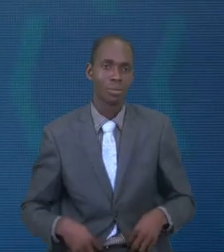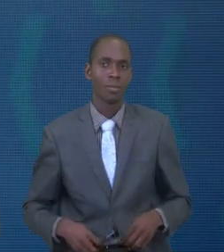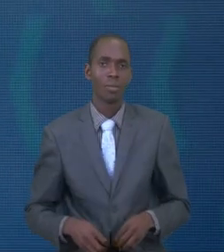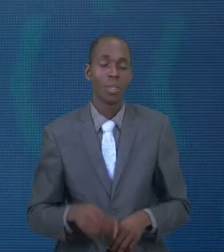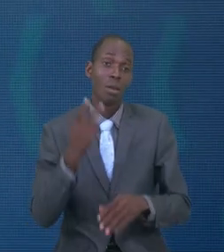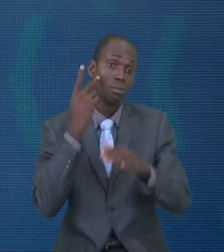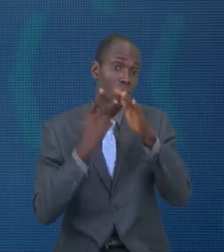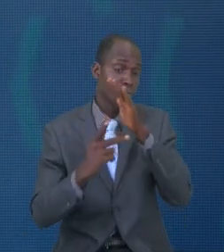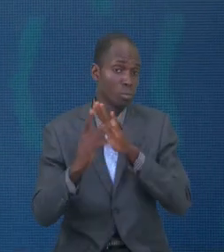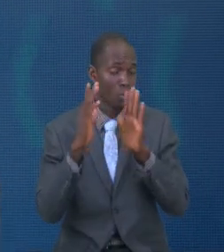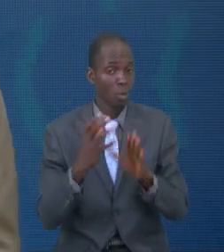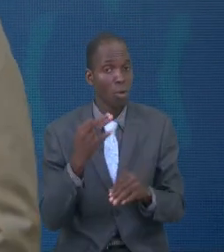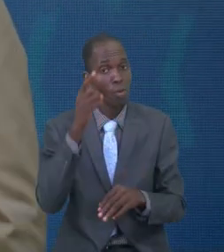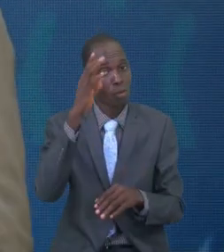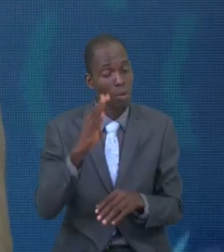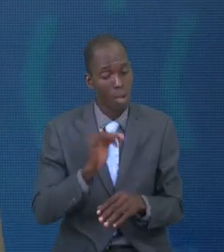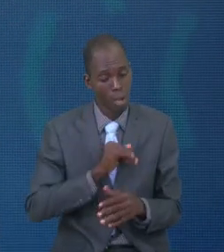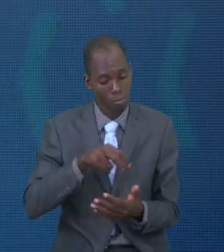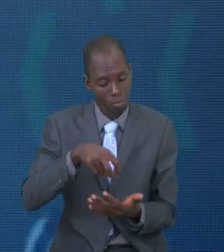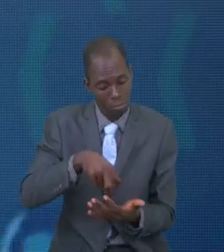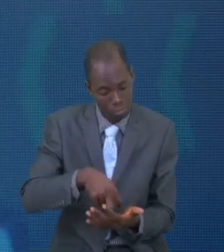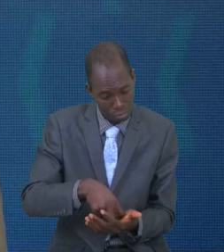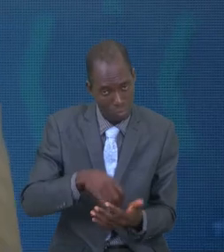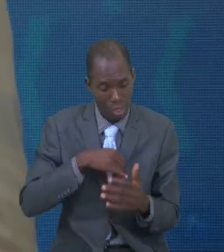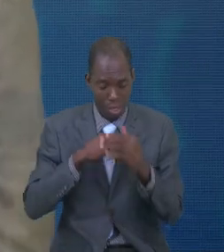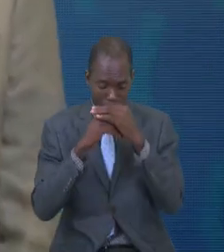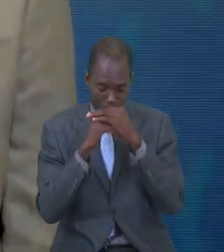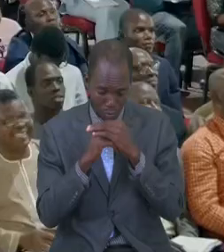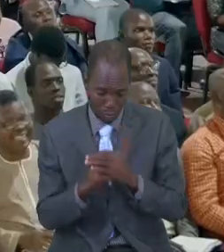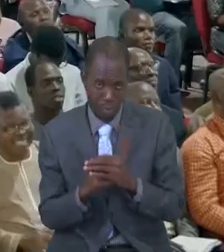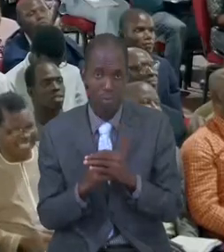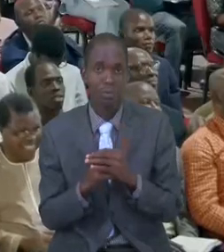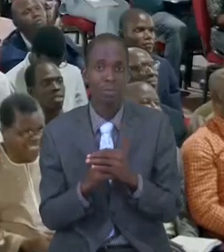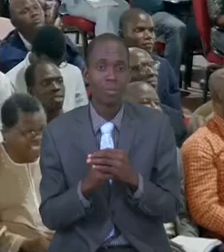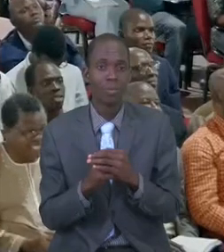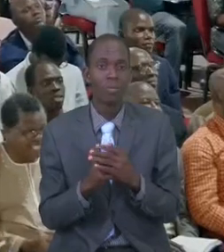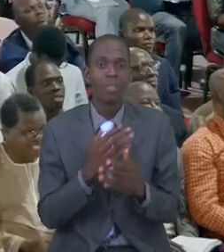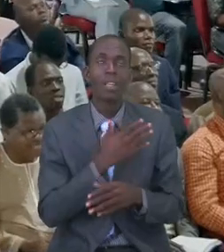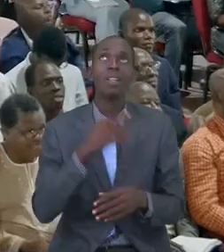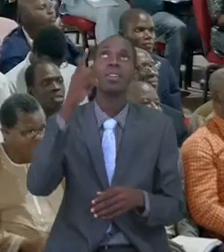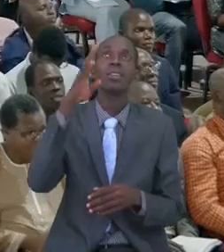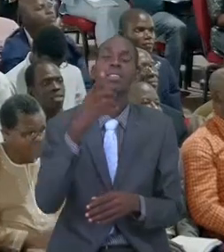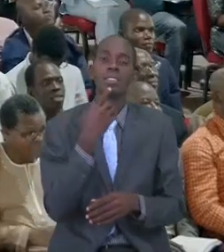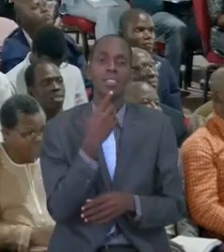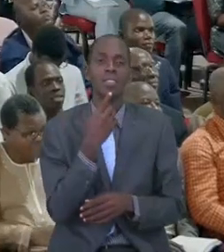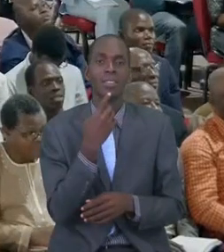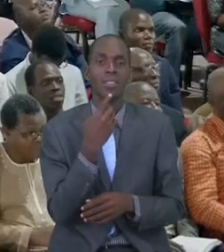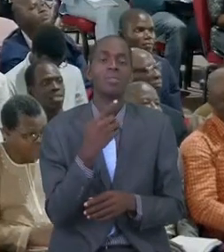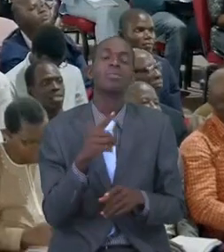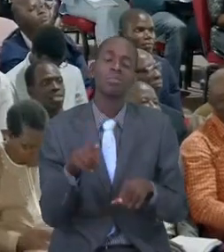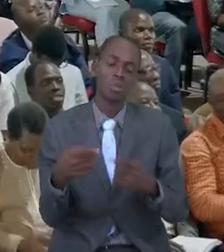Prophet, I kneel, I bow. And God said, go with